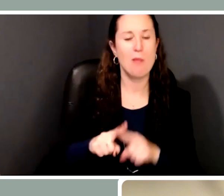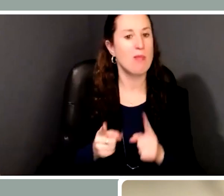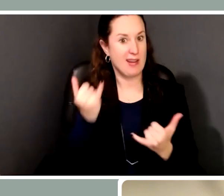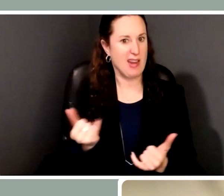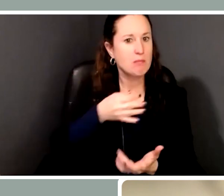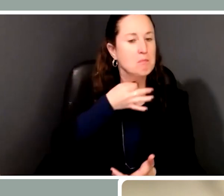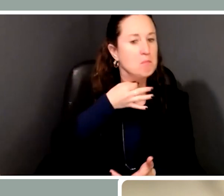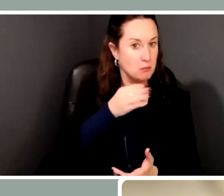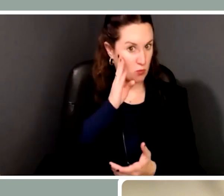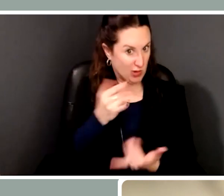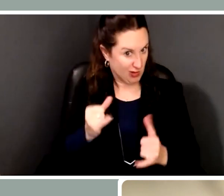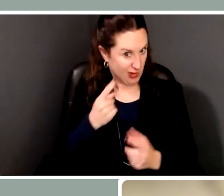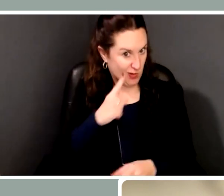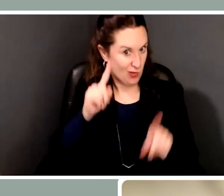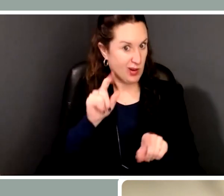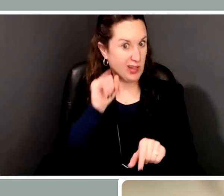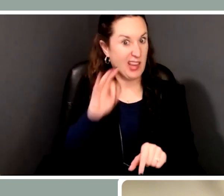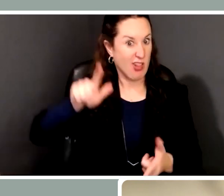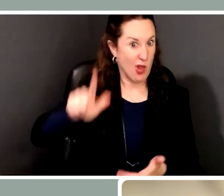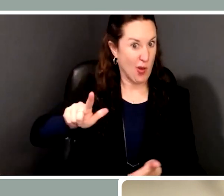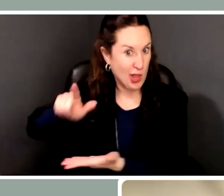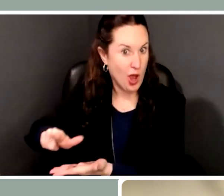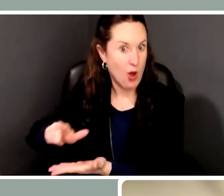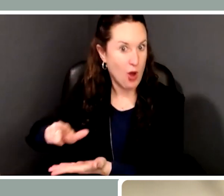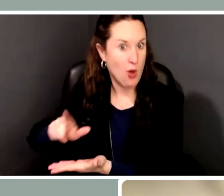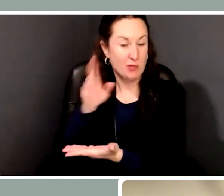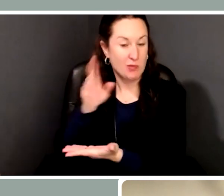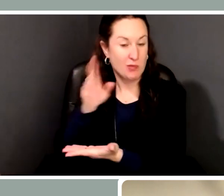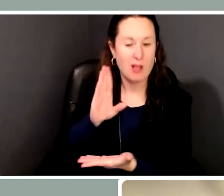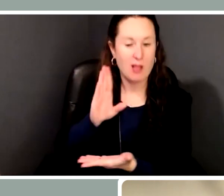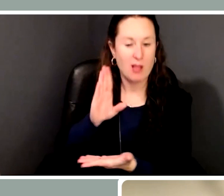it's super duper low, like the ultra lows? So there's some studies